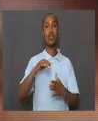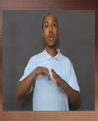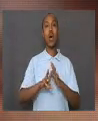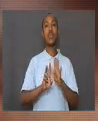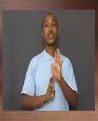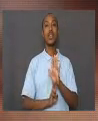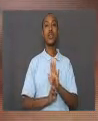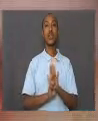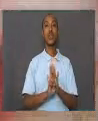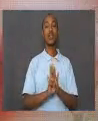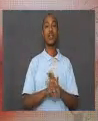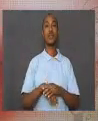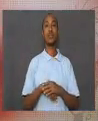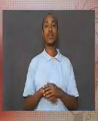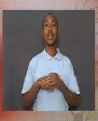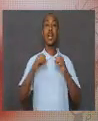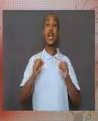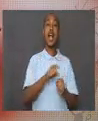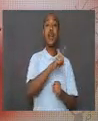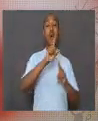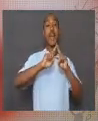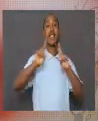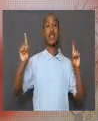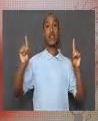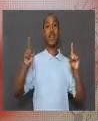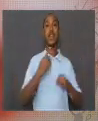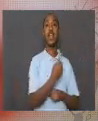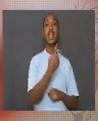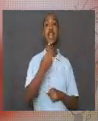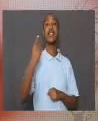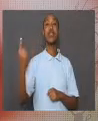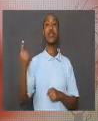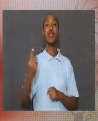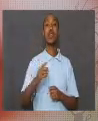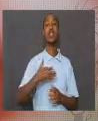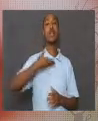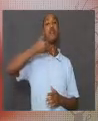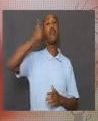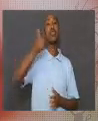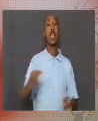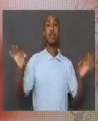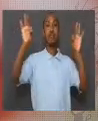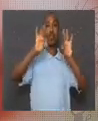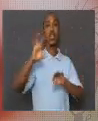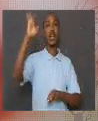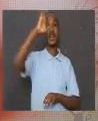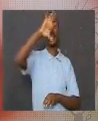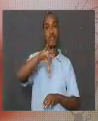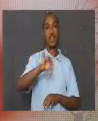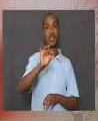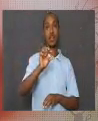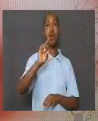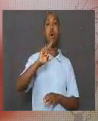unit. Can you identify each of their most important discoveries